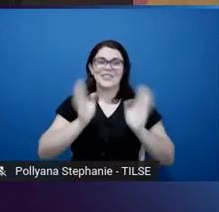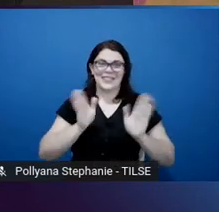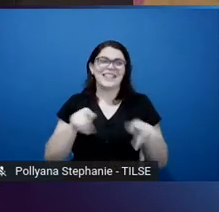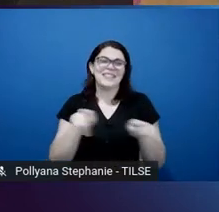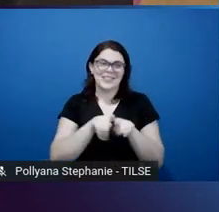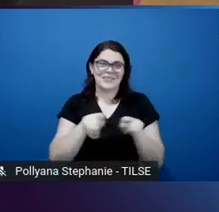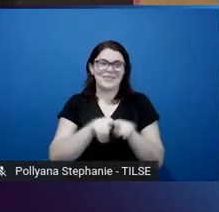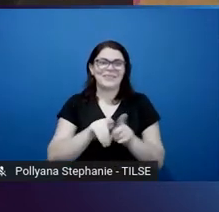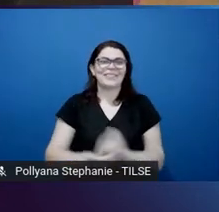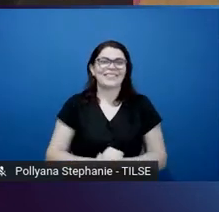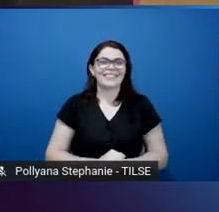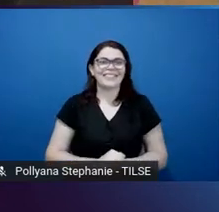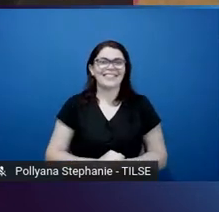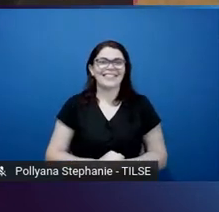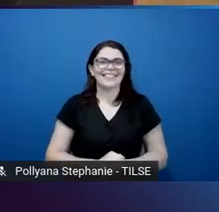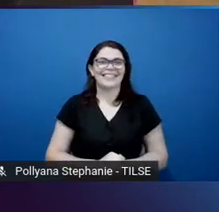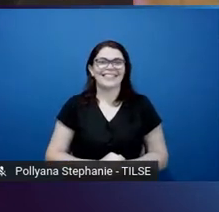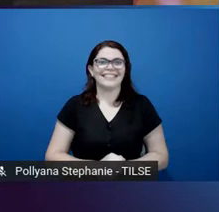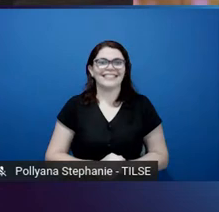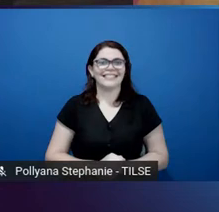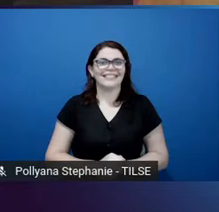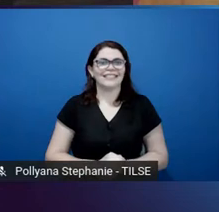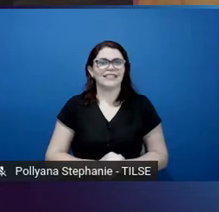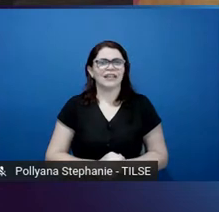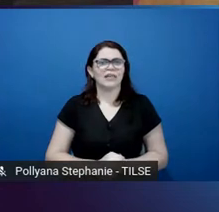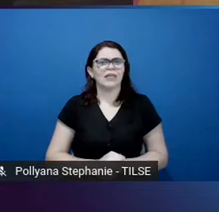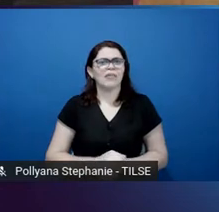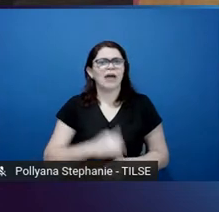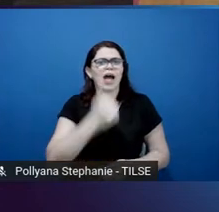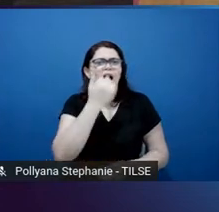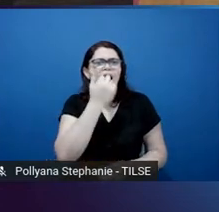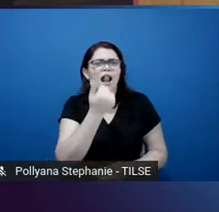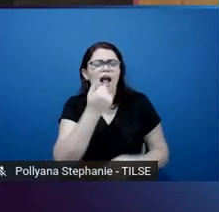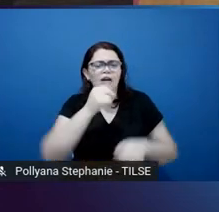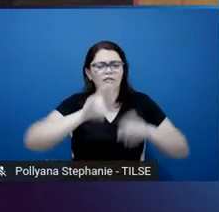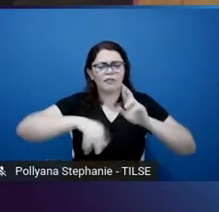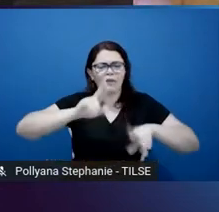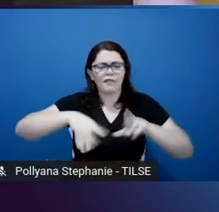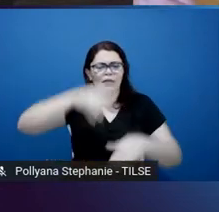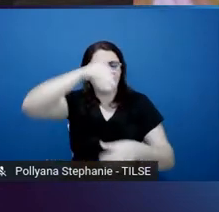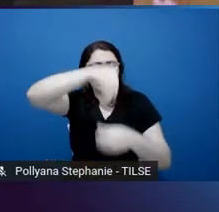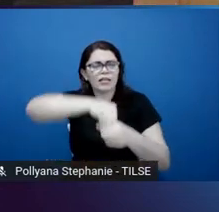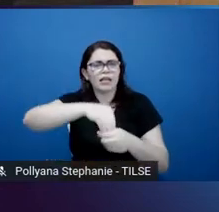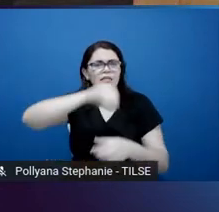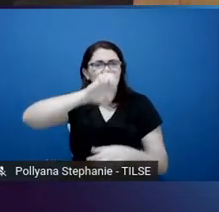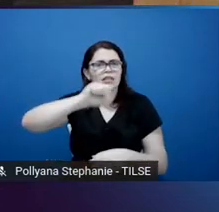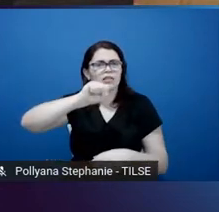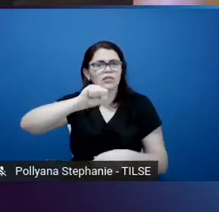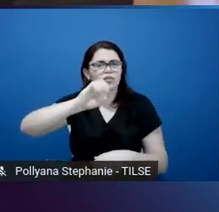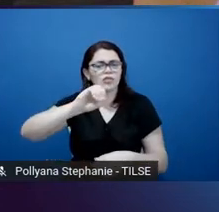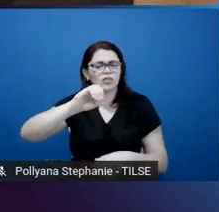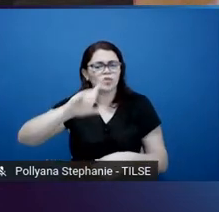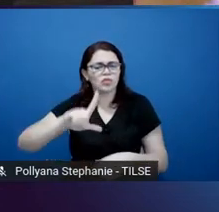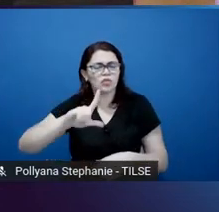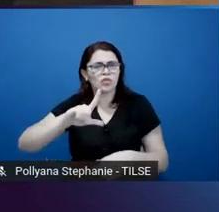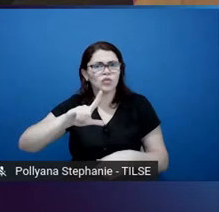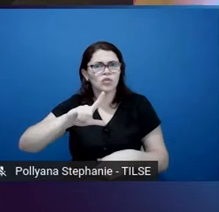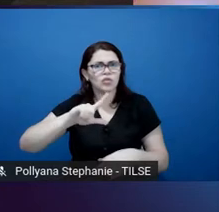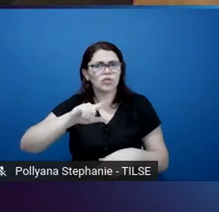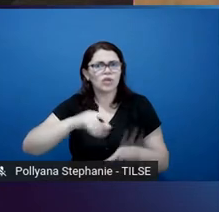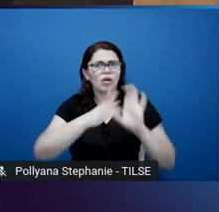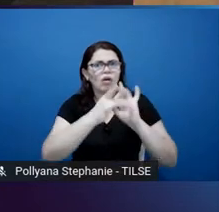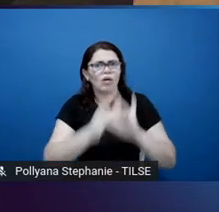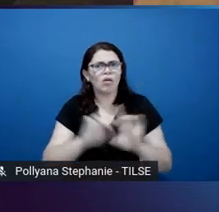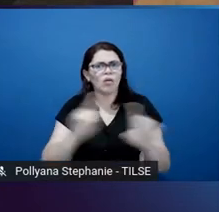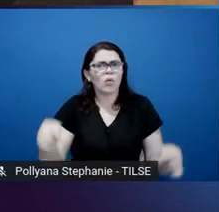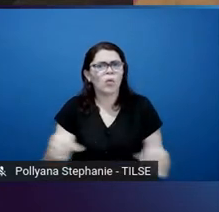So what does plurilingualism in ESOL school context look like or should look like, right?